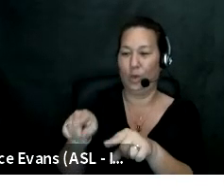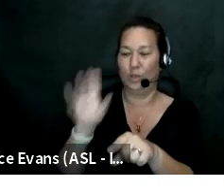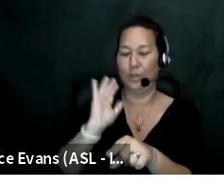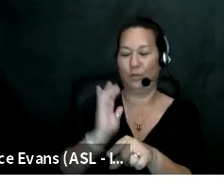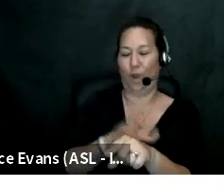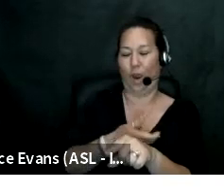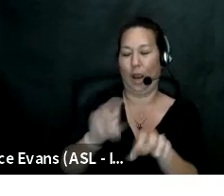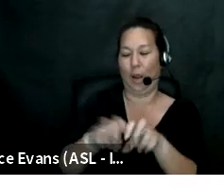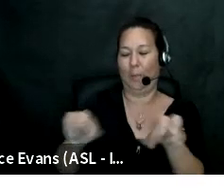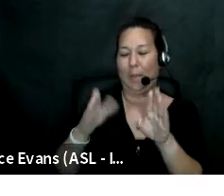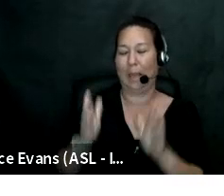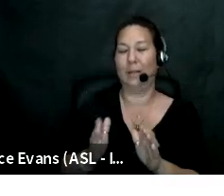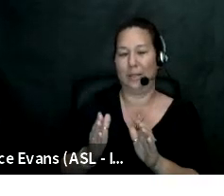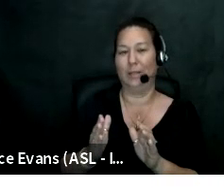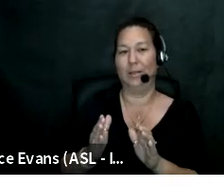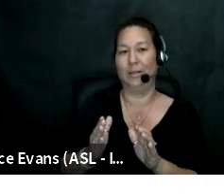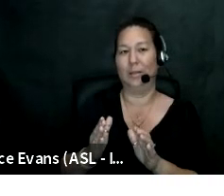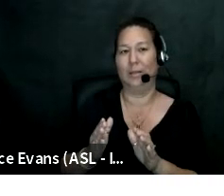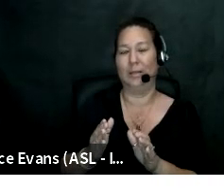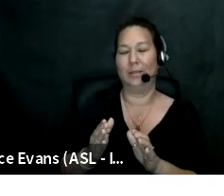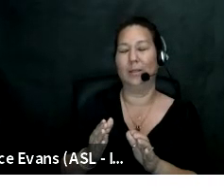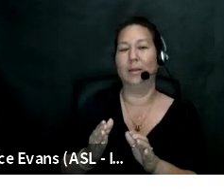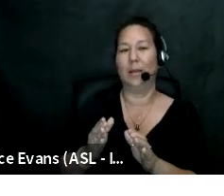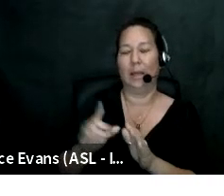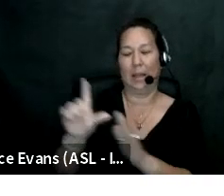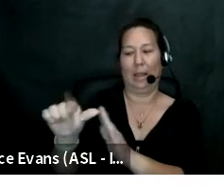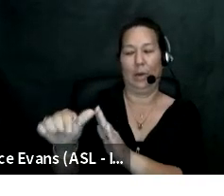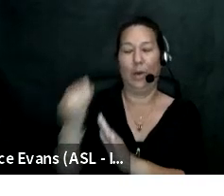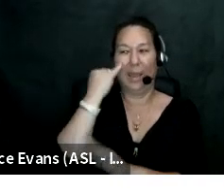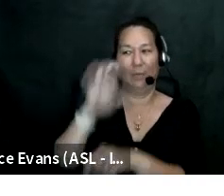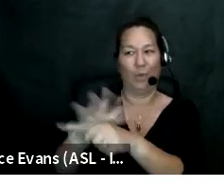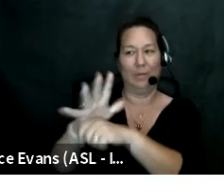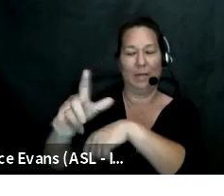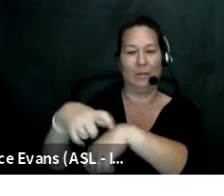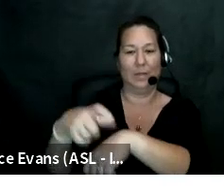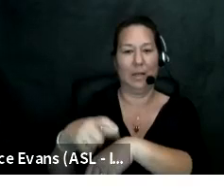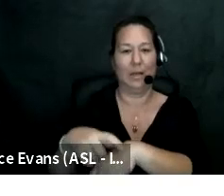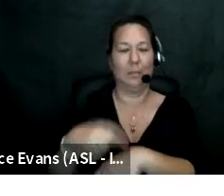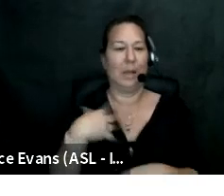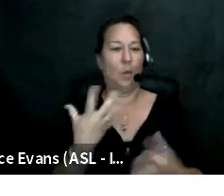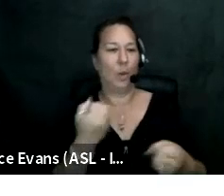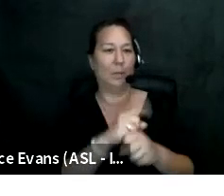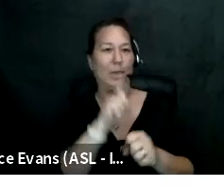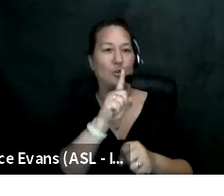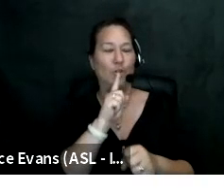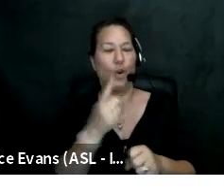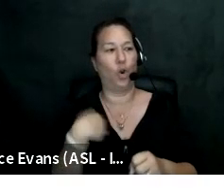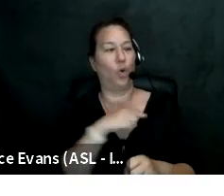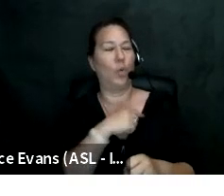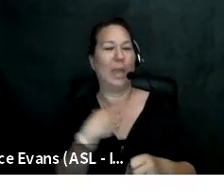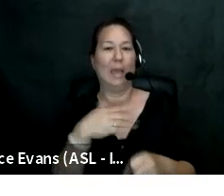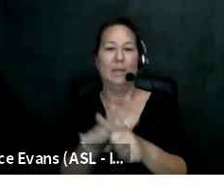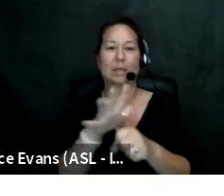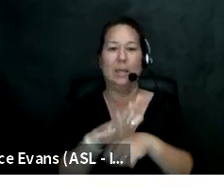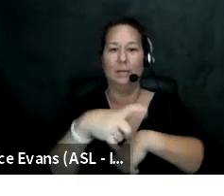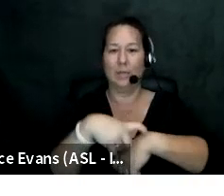now and 7:20 to ask and answer questions. So I will invite all of our